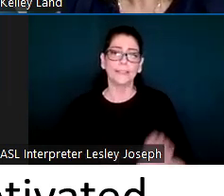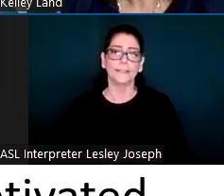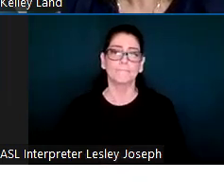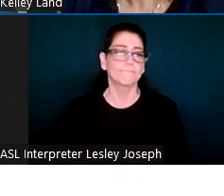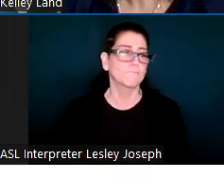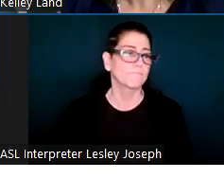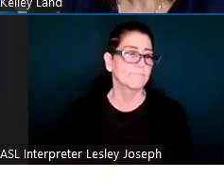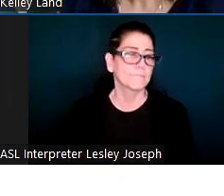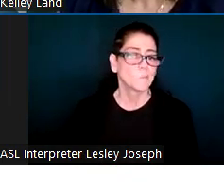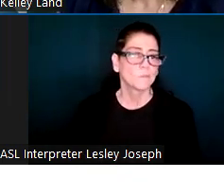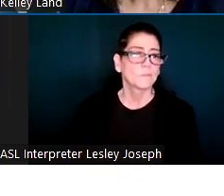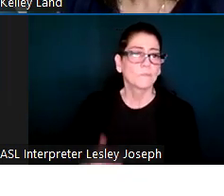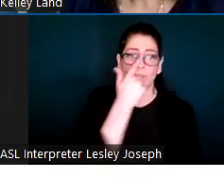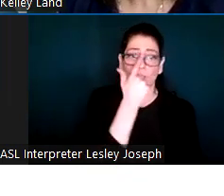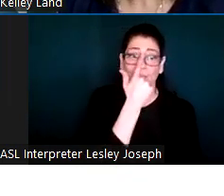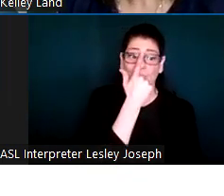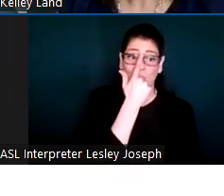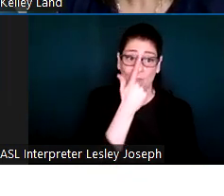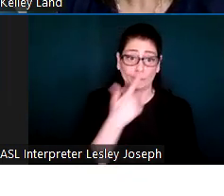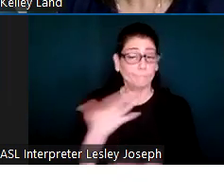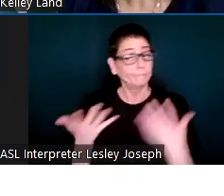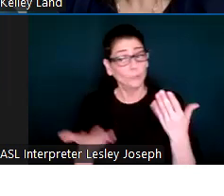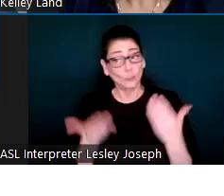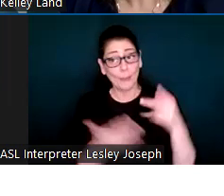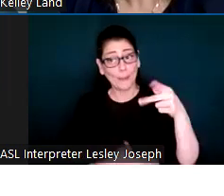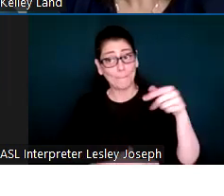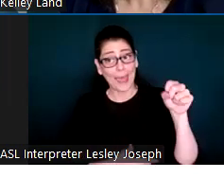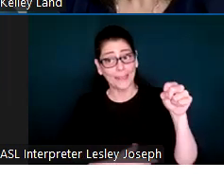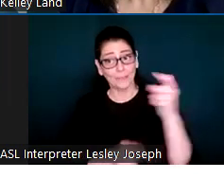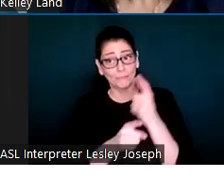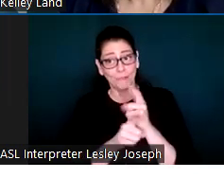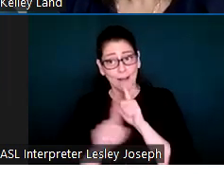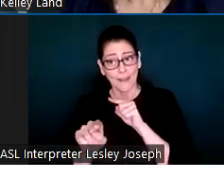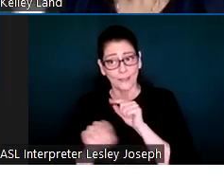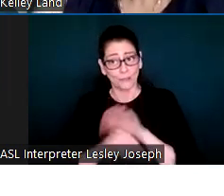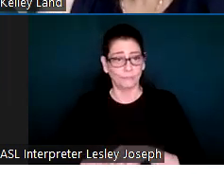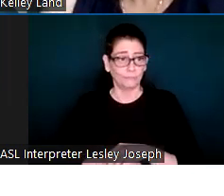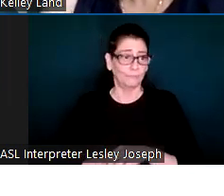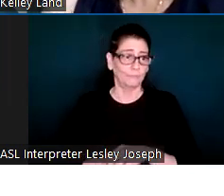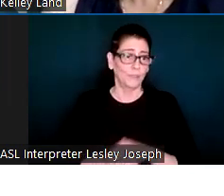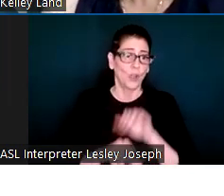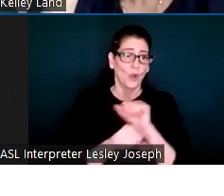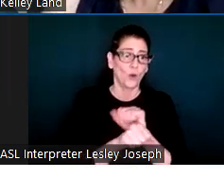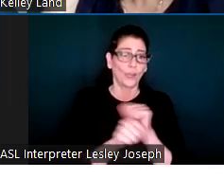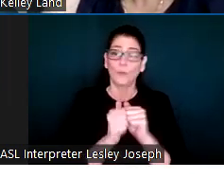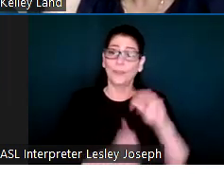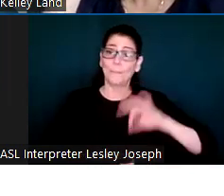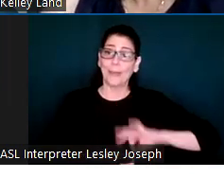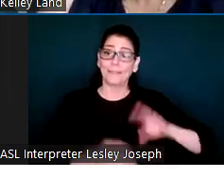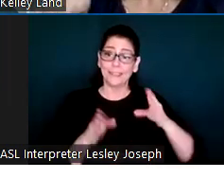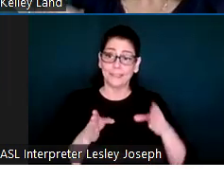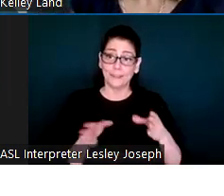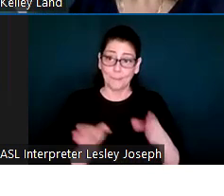Next slide. So the solution may be a pass, working with a benefits